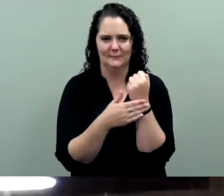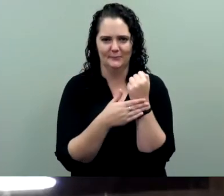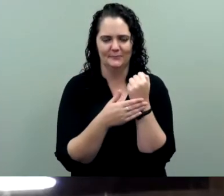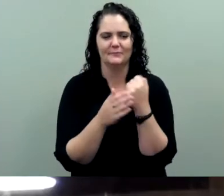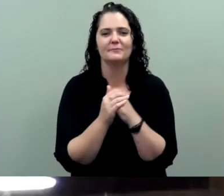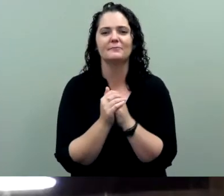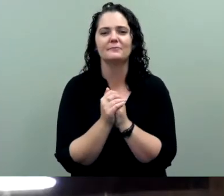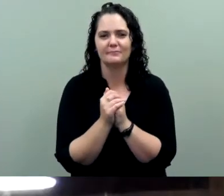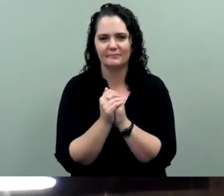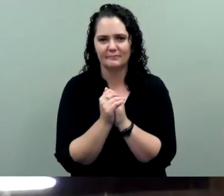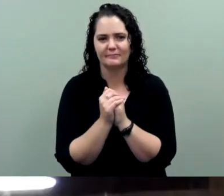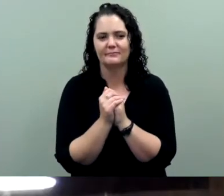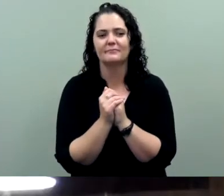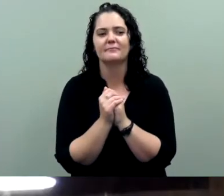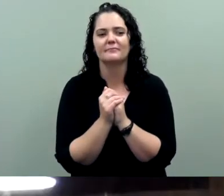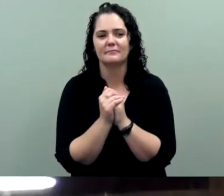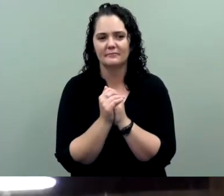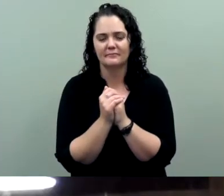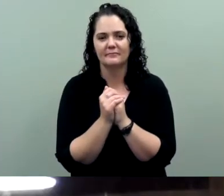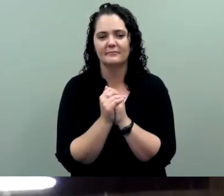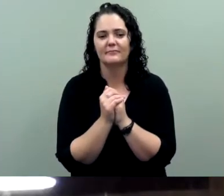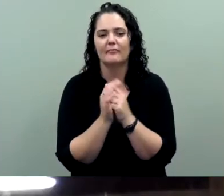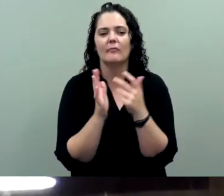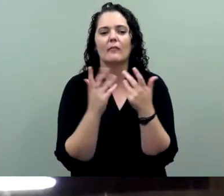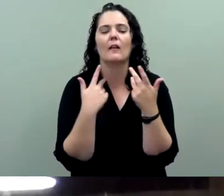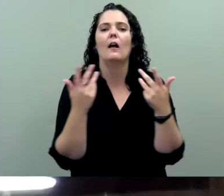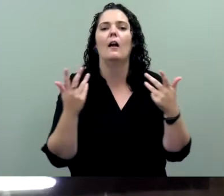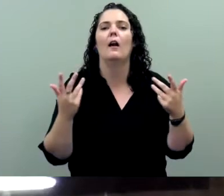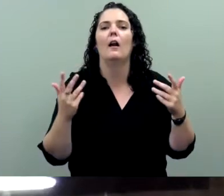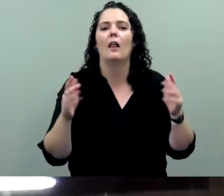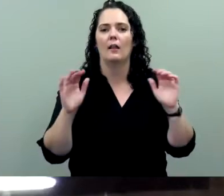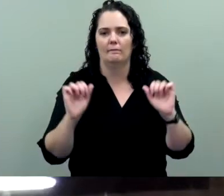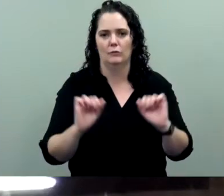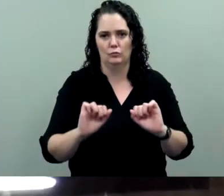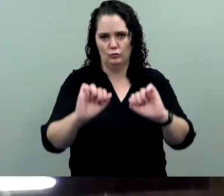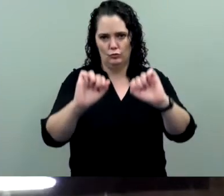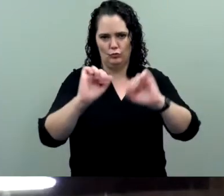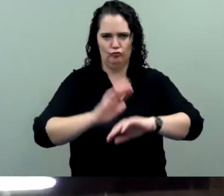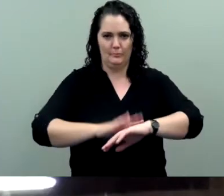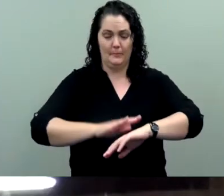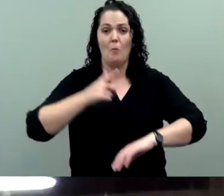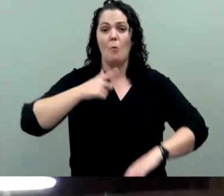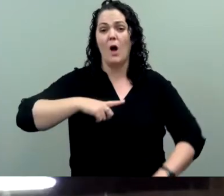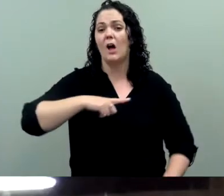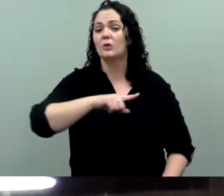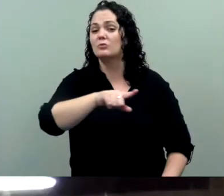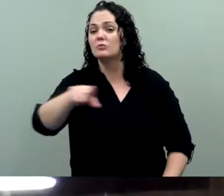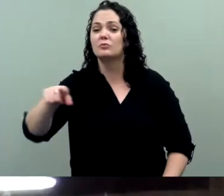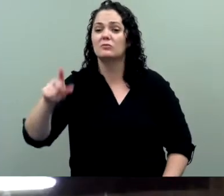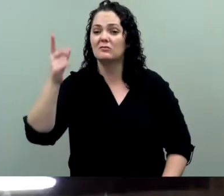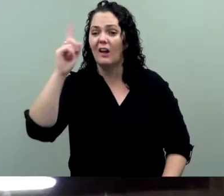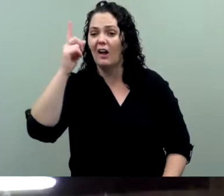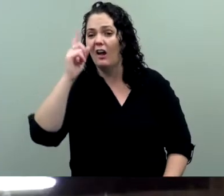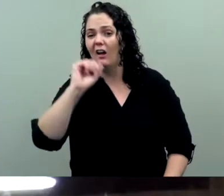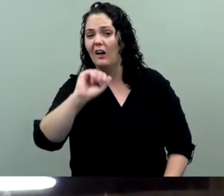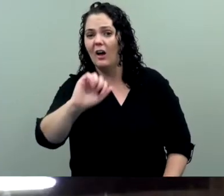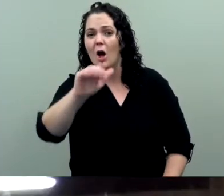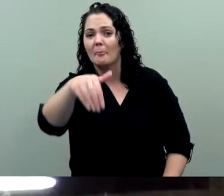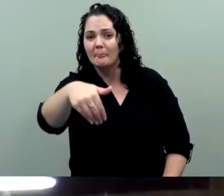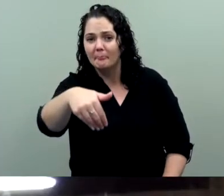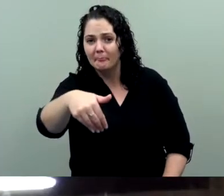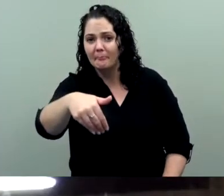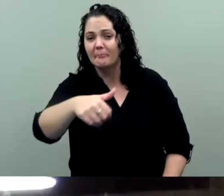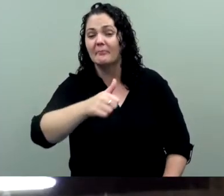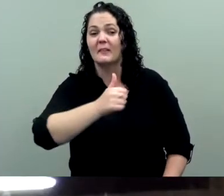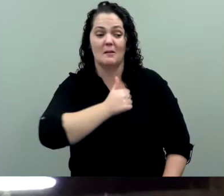I'm also going to open this up because you are at home and you have room to move. I have had students before that have done amazing